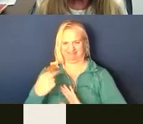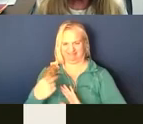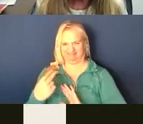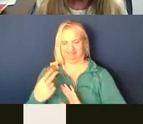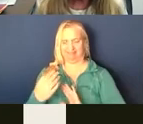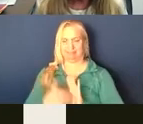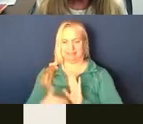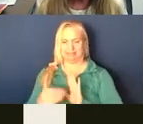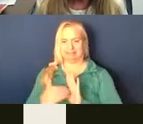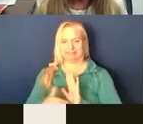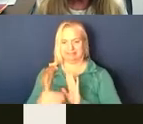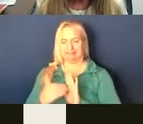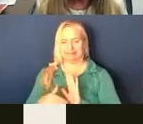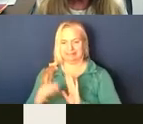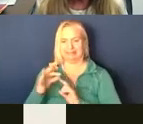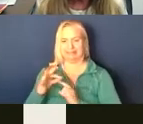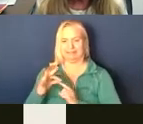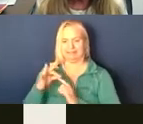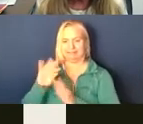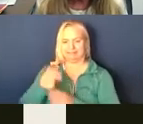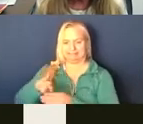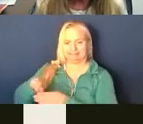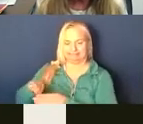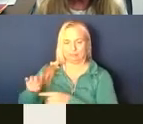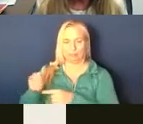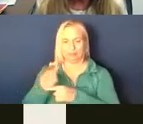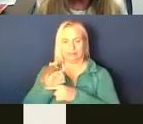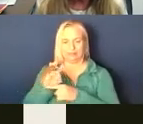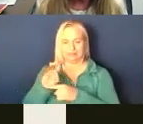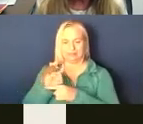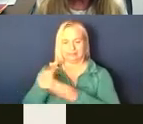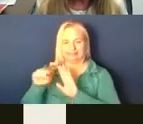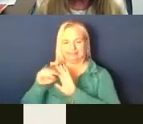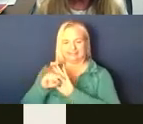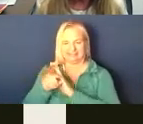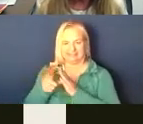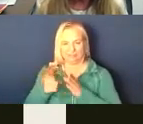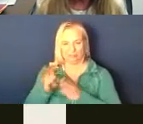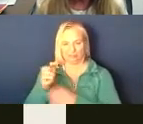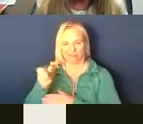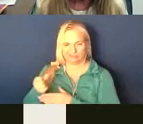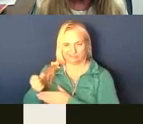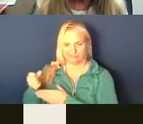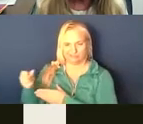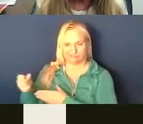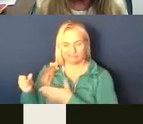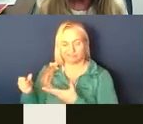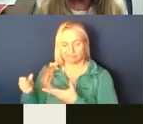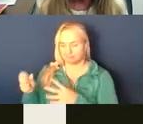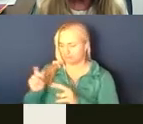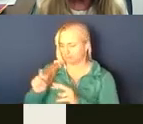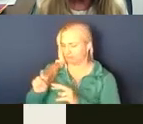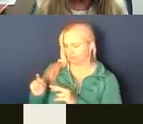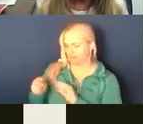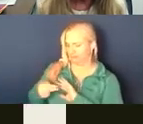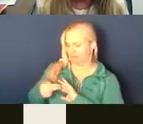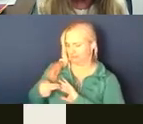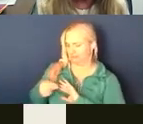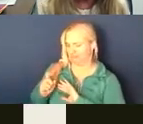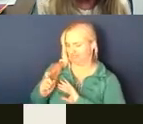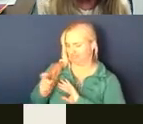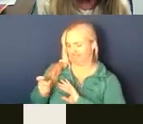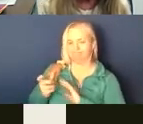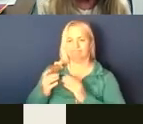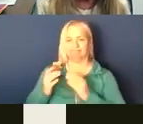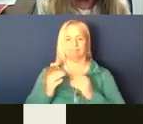repetitively excluded or disciplined in punitive ways in the school space.